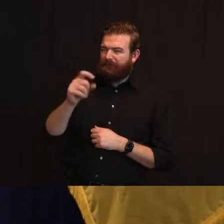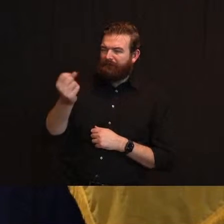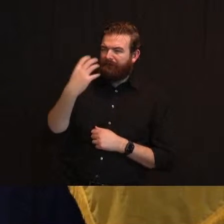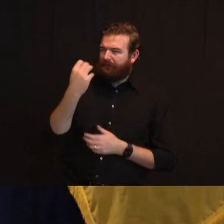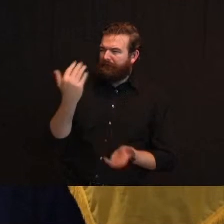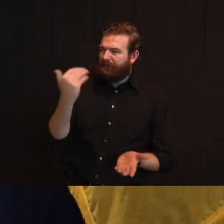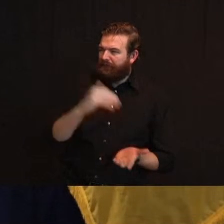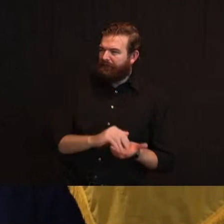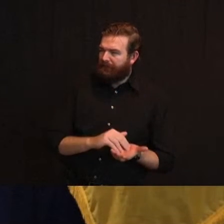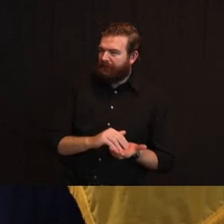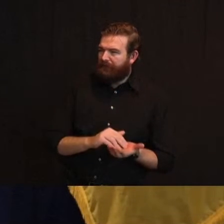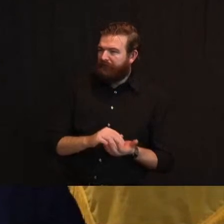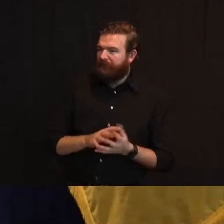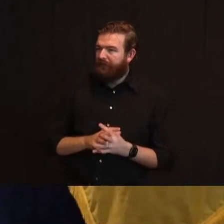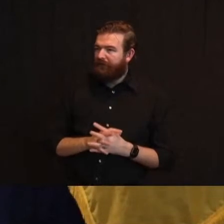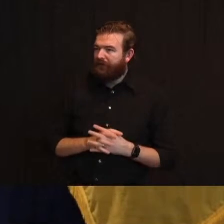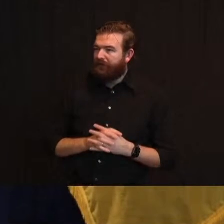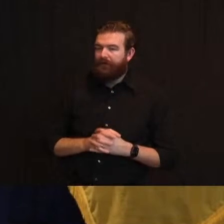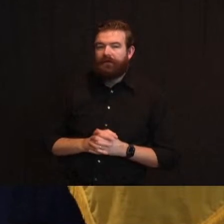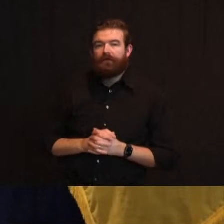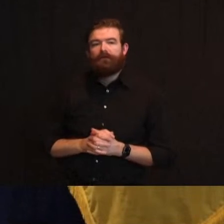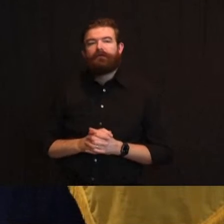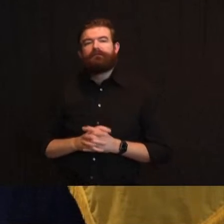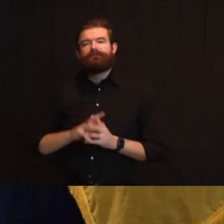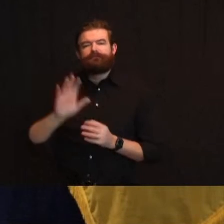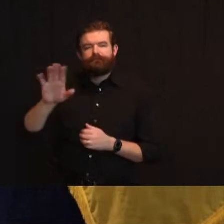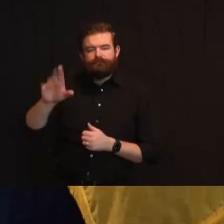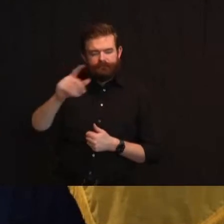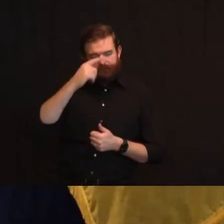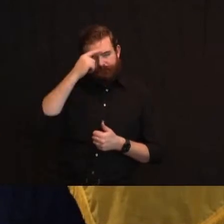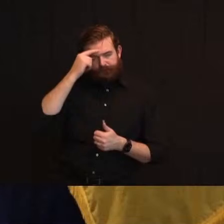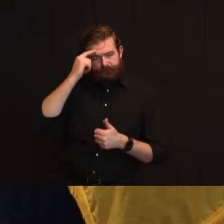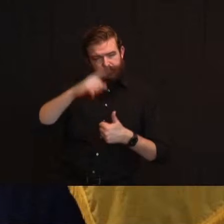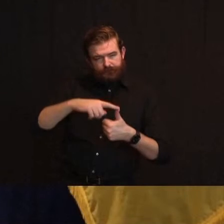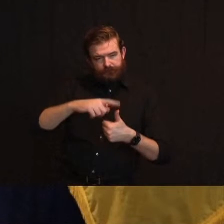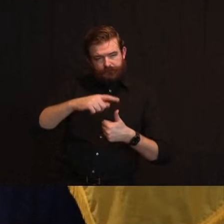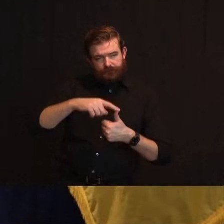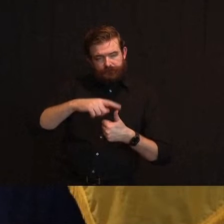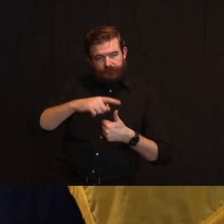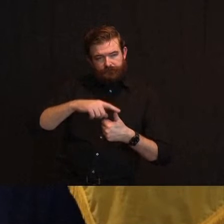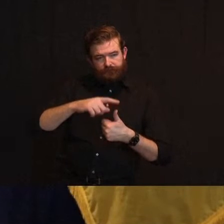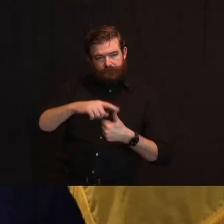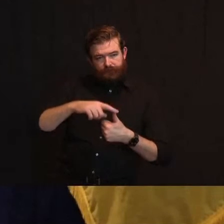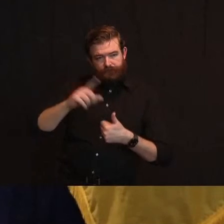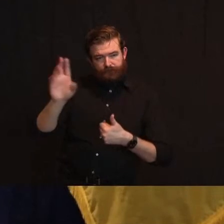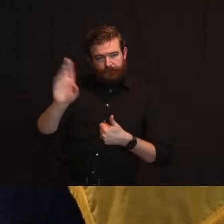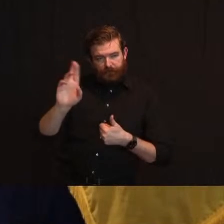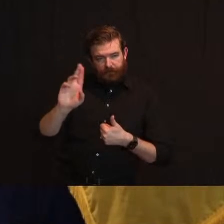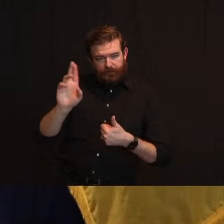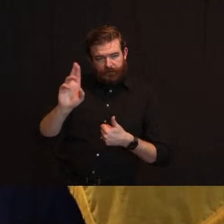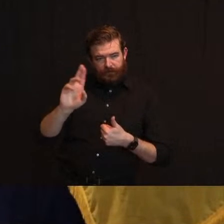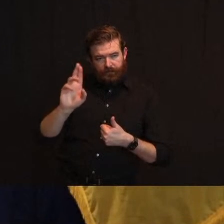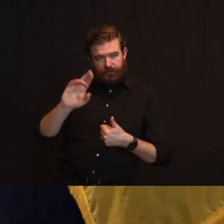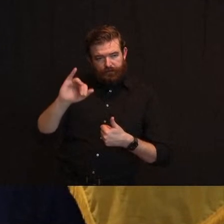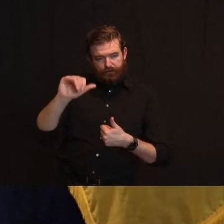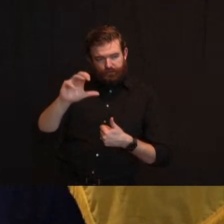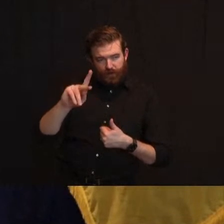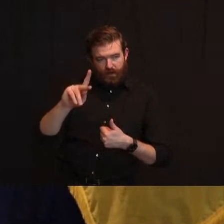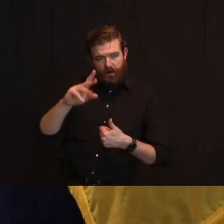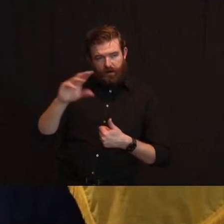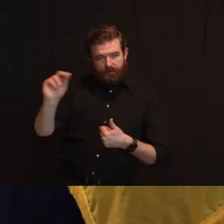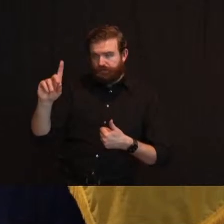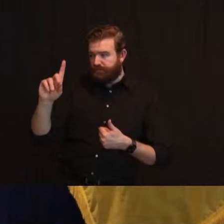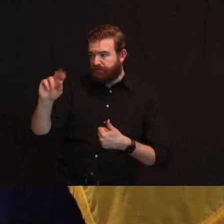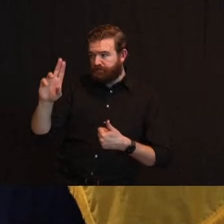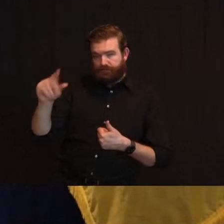welcomed Doug to the race. These are both guys I know. There'll be a time for politics. There'll be a time for a good, robust debate on where we've been, and I